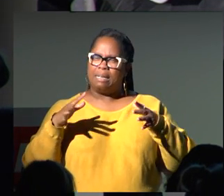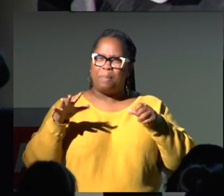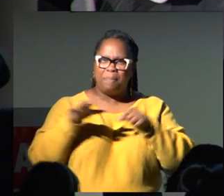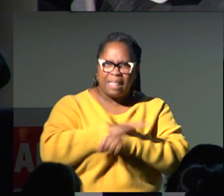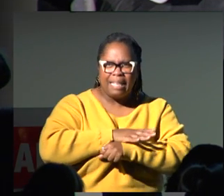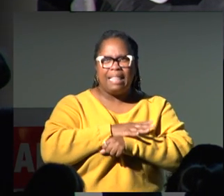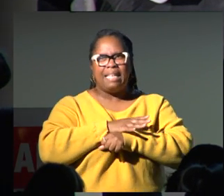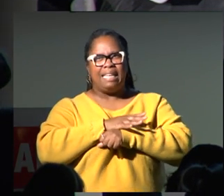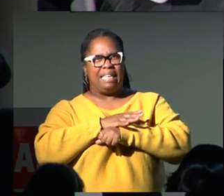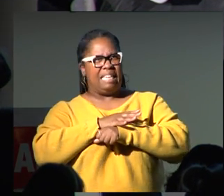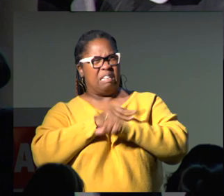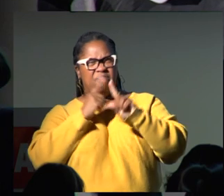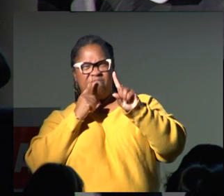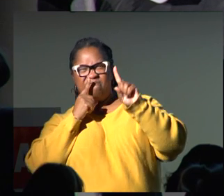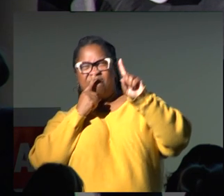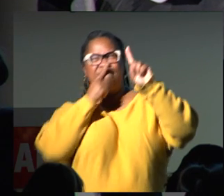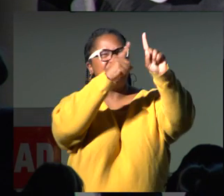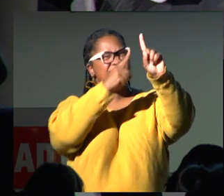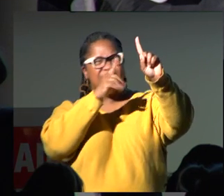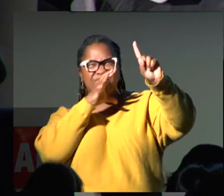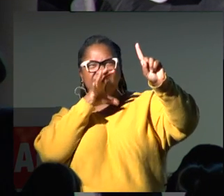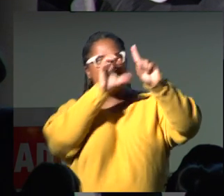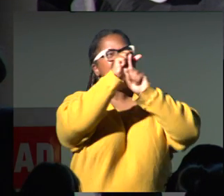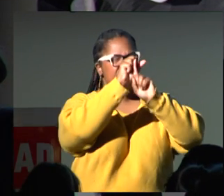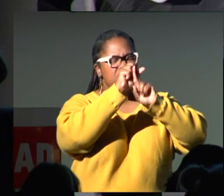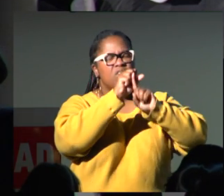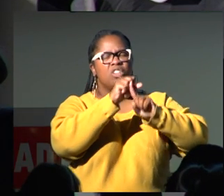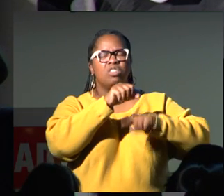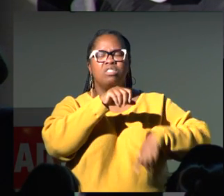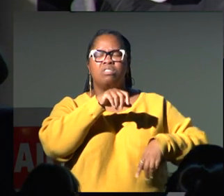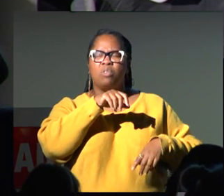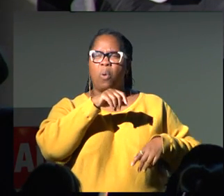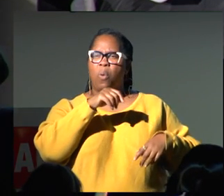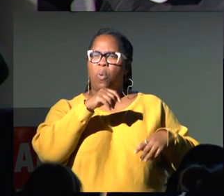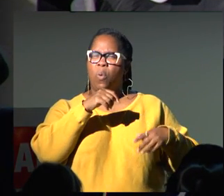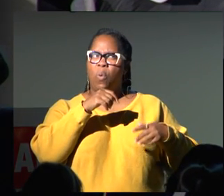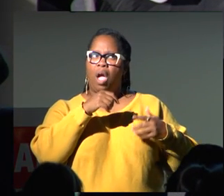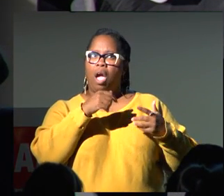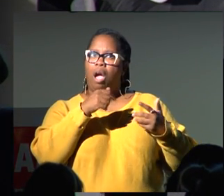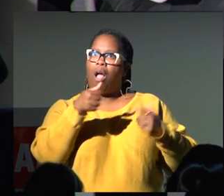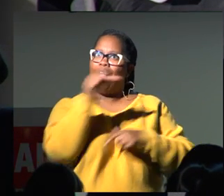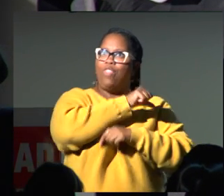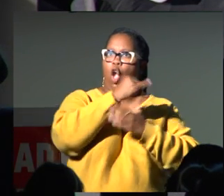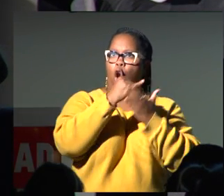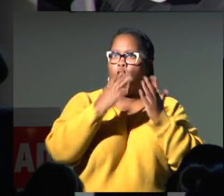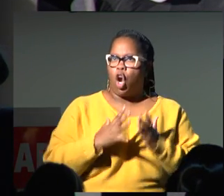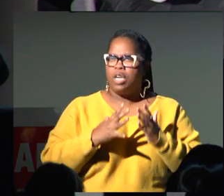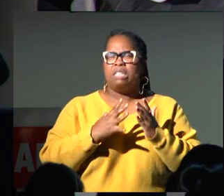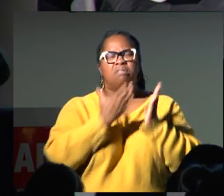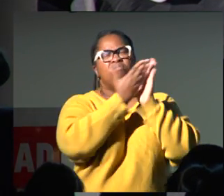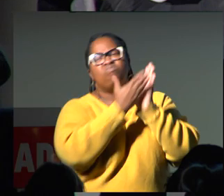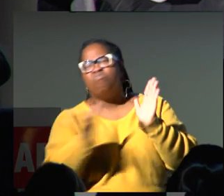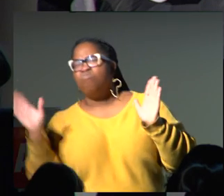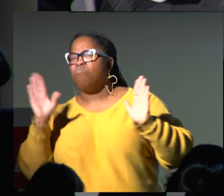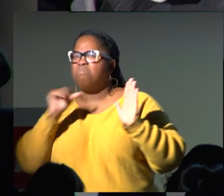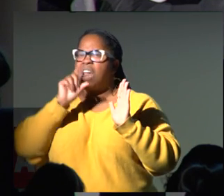just going for gold, right? So I want any other artist, and I mean artists in all senses,